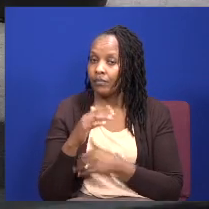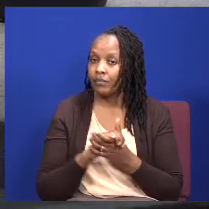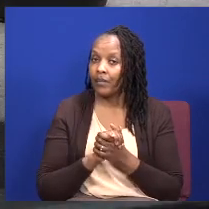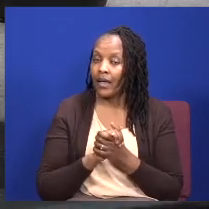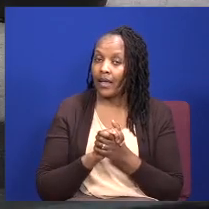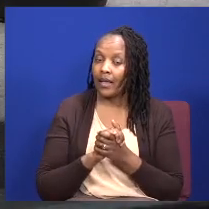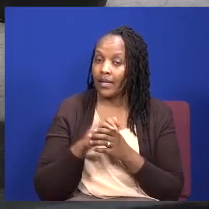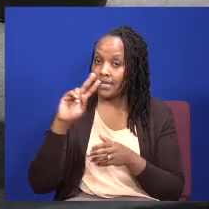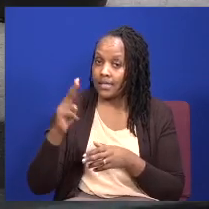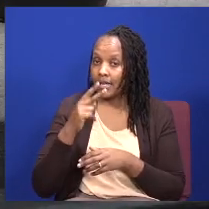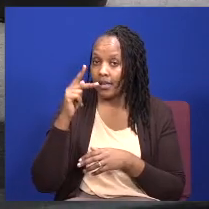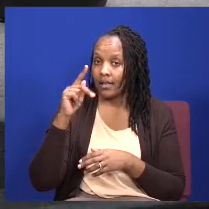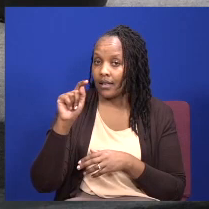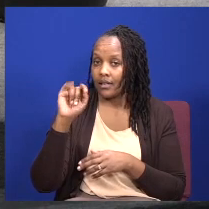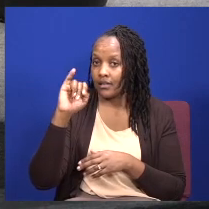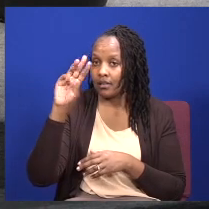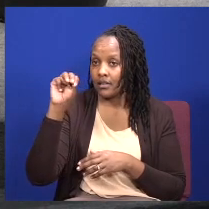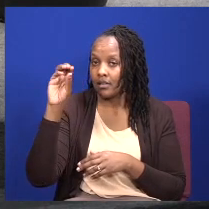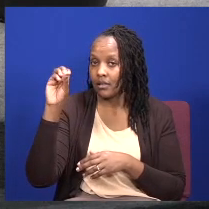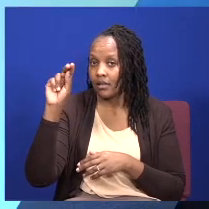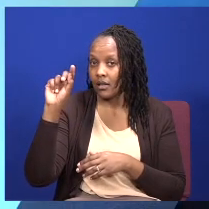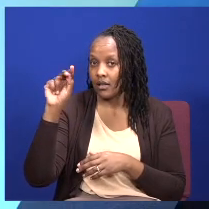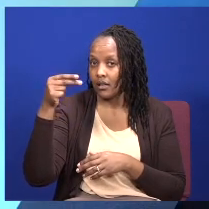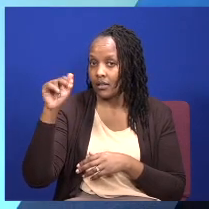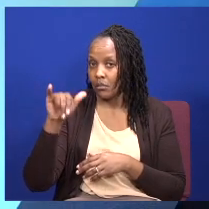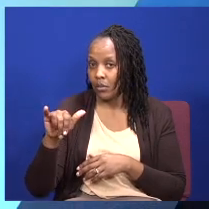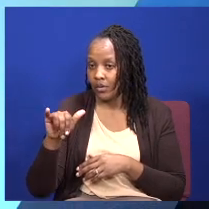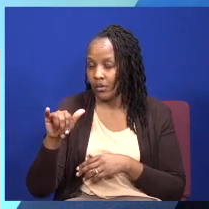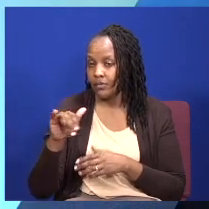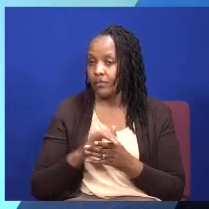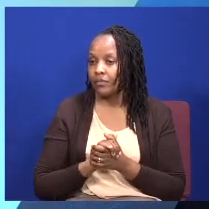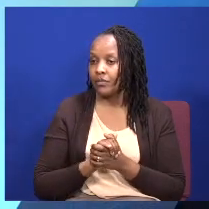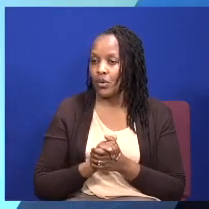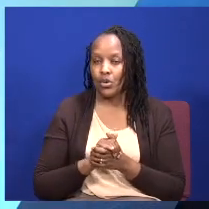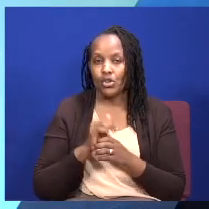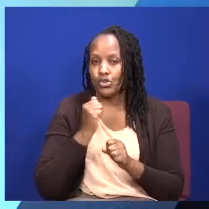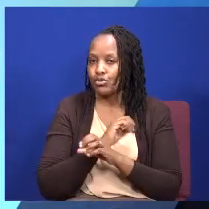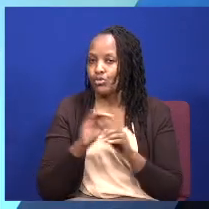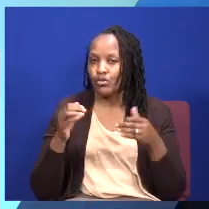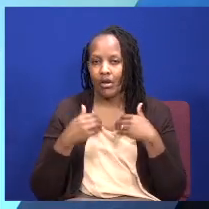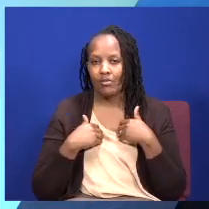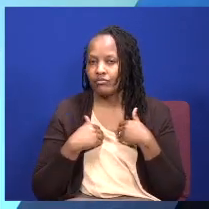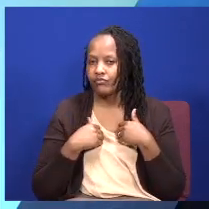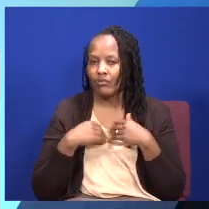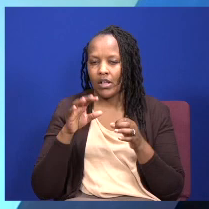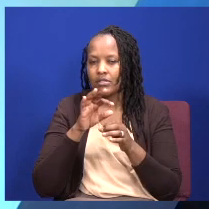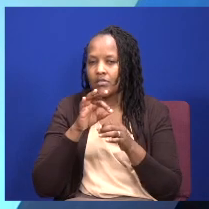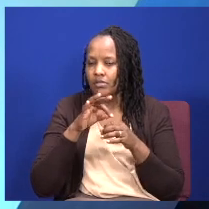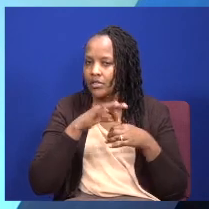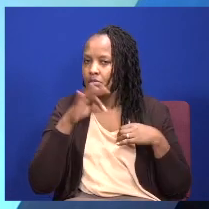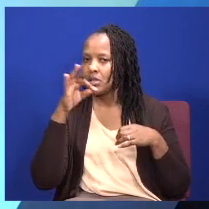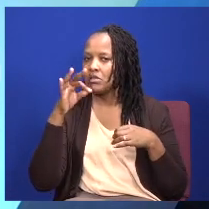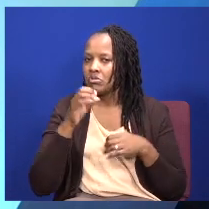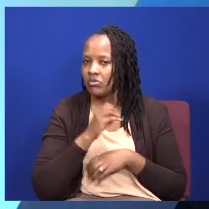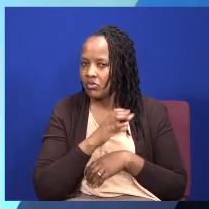2 Timothy chapter 1 verse 7 says that we've not been given a spirit of fear, but a spirit of